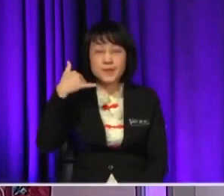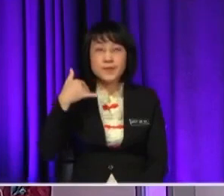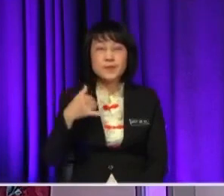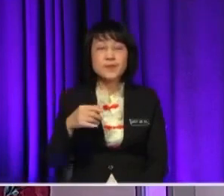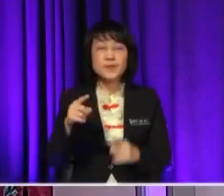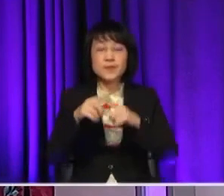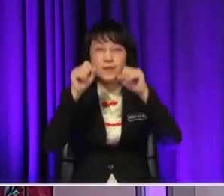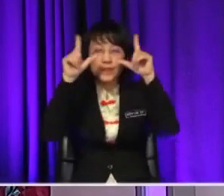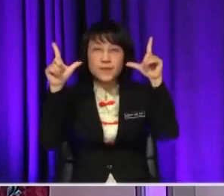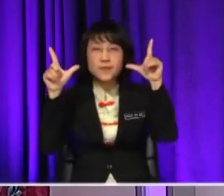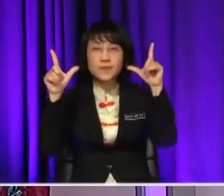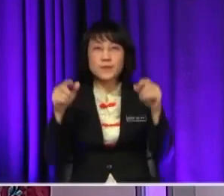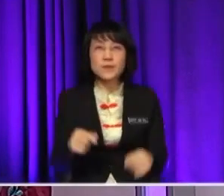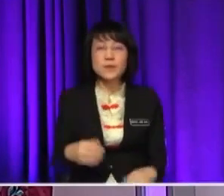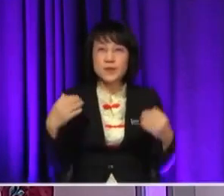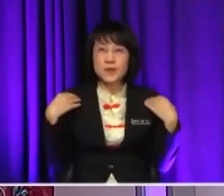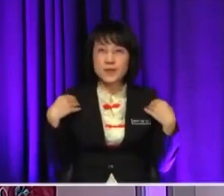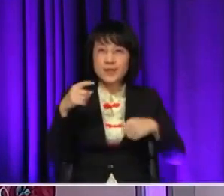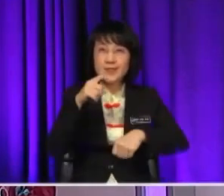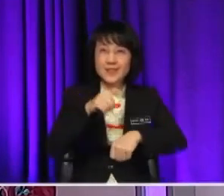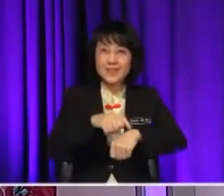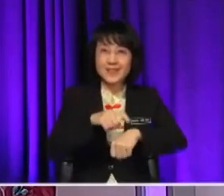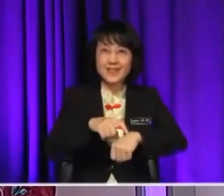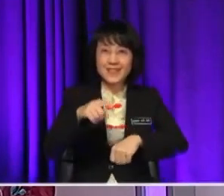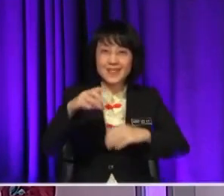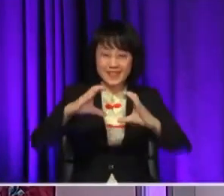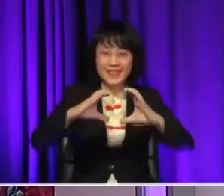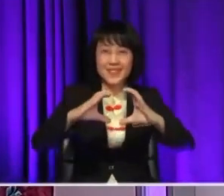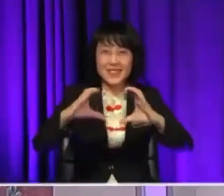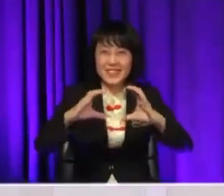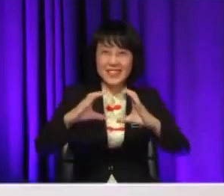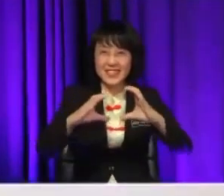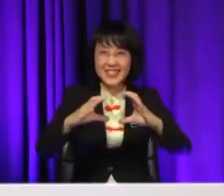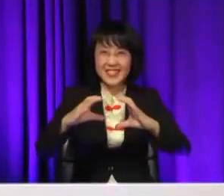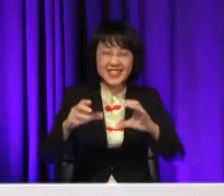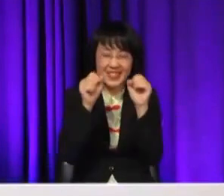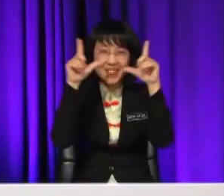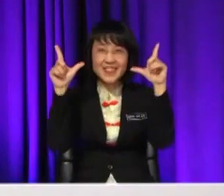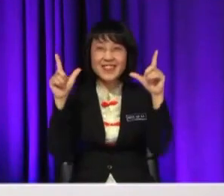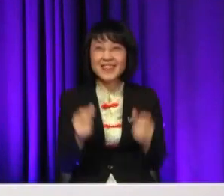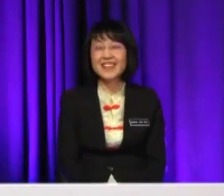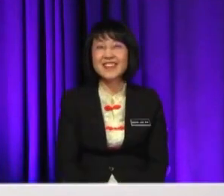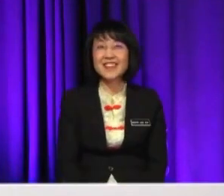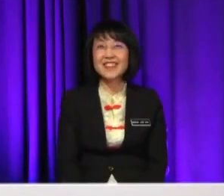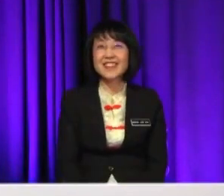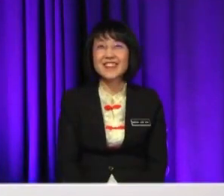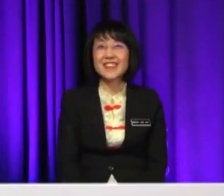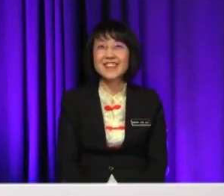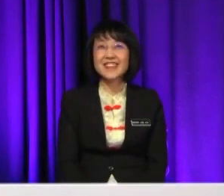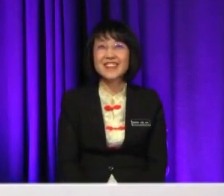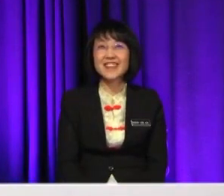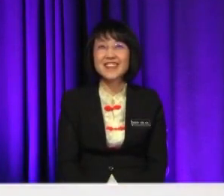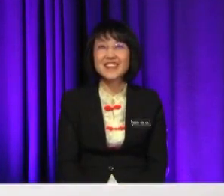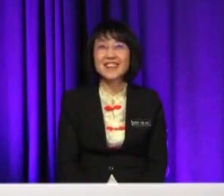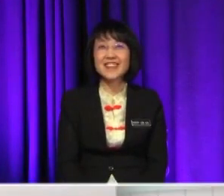clock that makes you wake up, you know the one. Oh yes, ding! I can't do that thing, but I can hear it in my head.